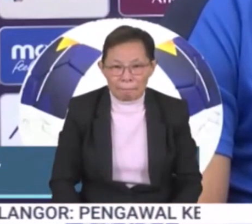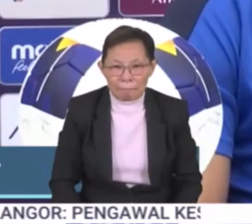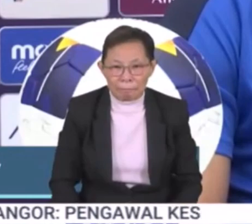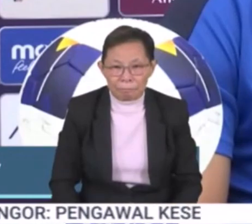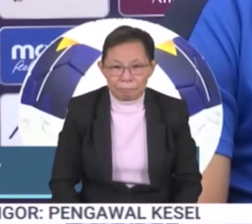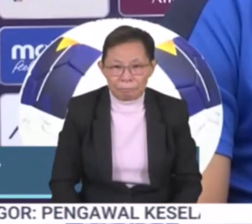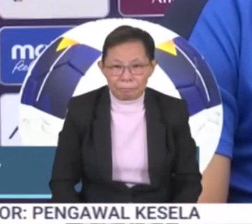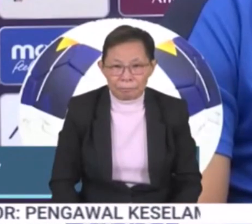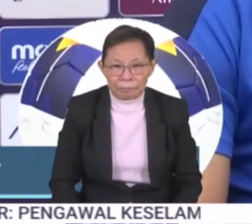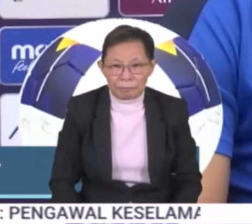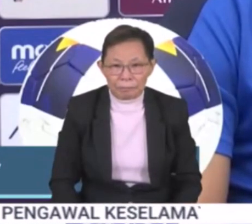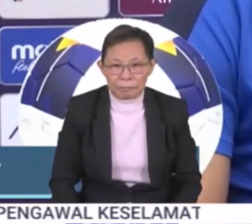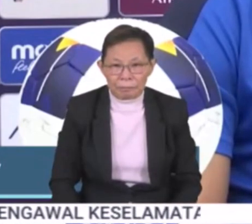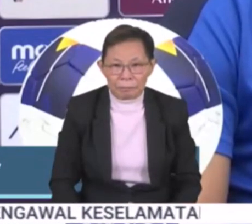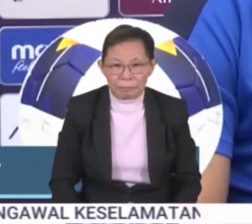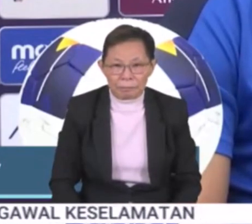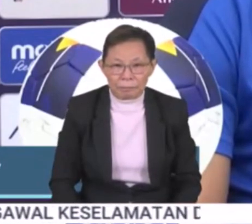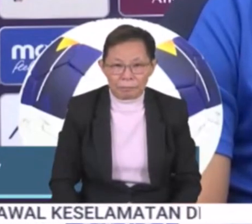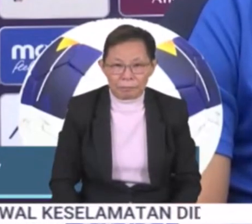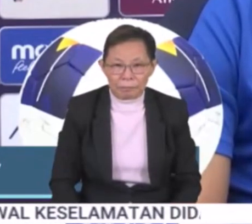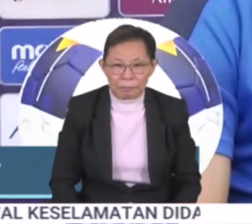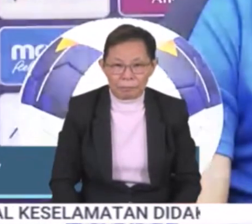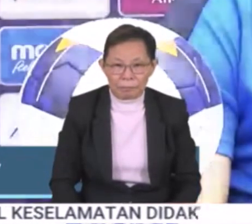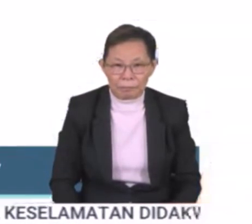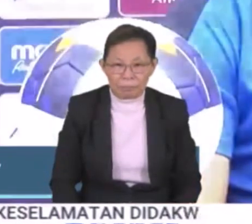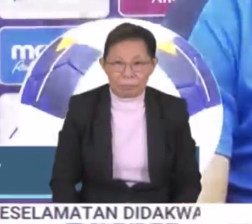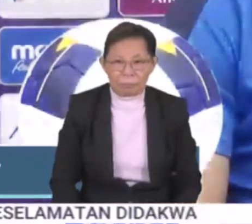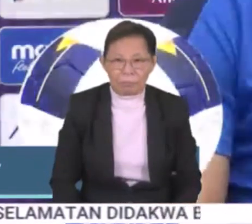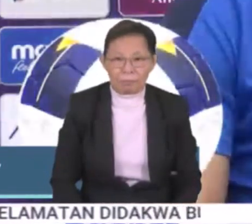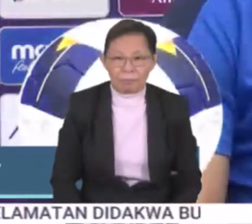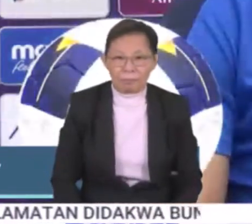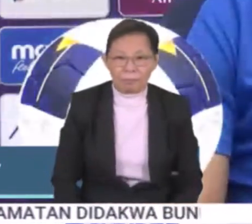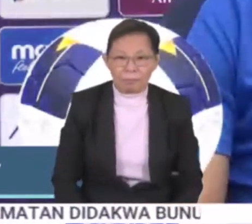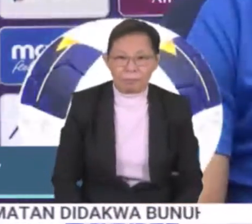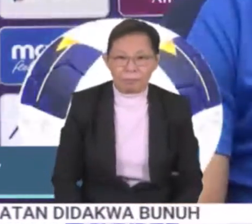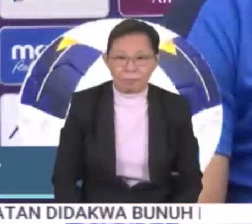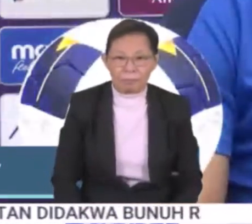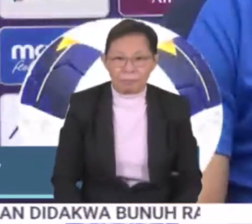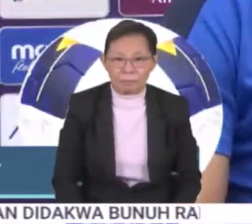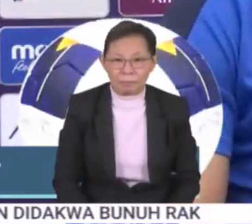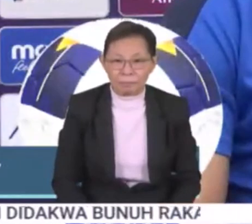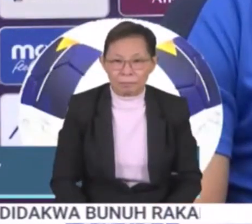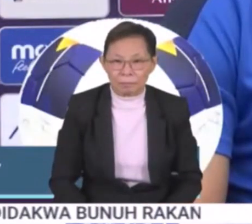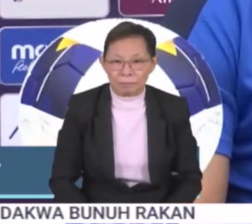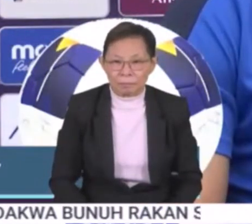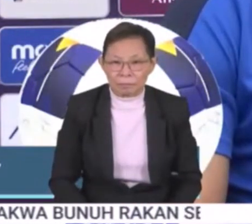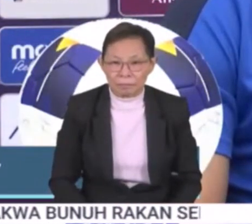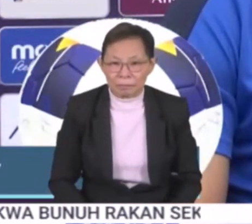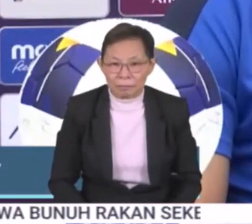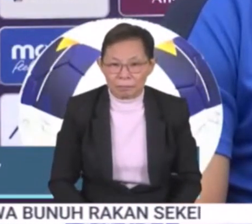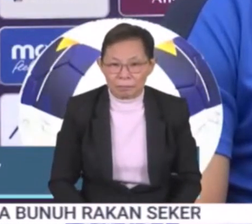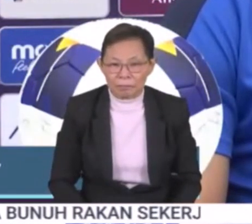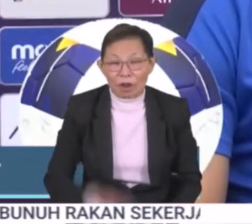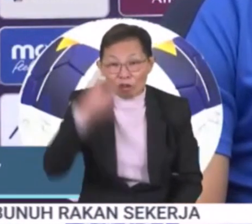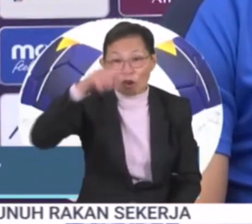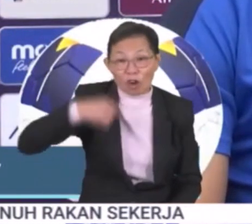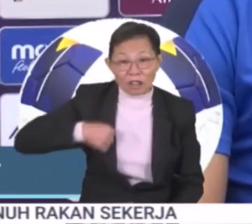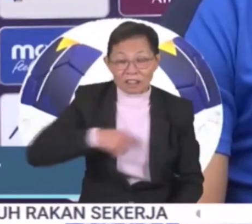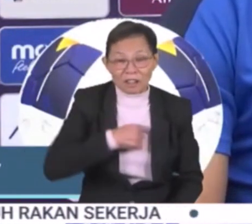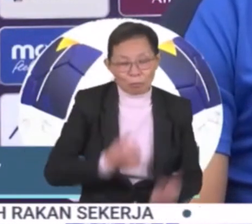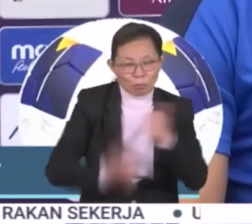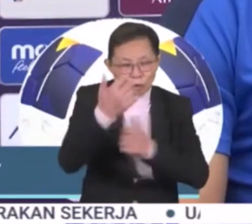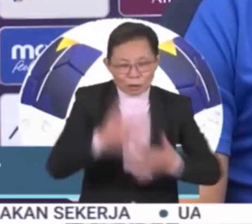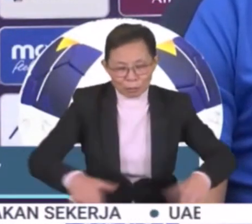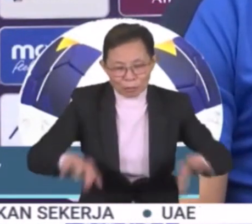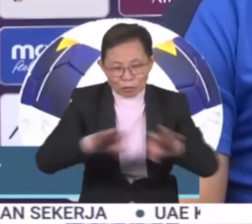Shanghai Port like to keep more the ball, but for us the most important is to put focus